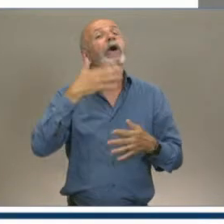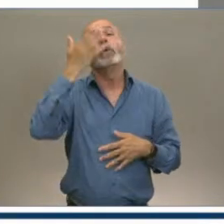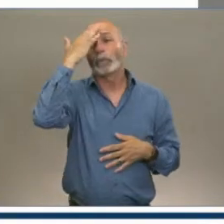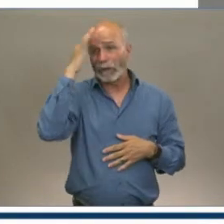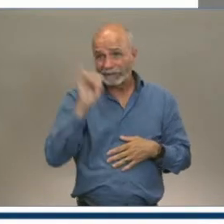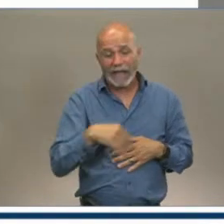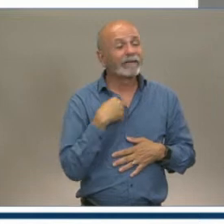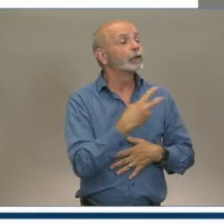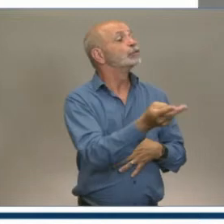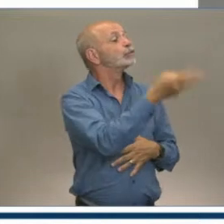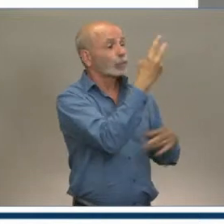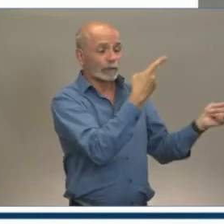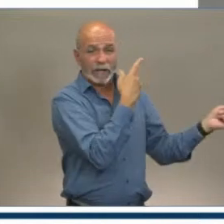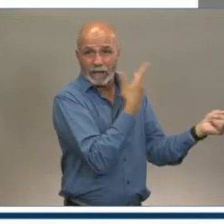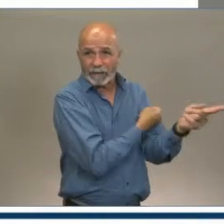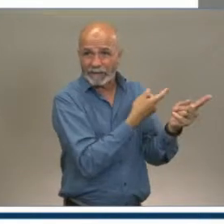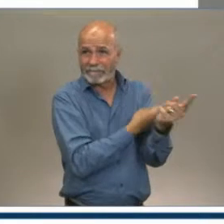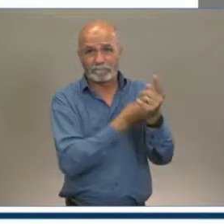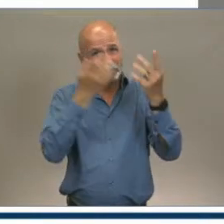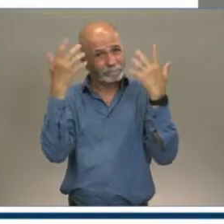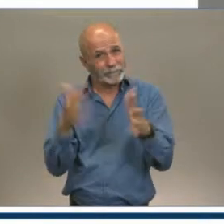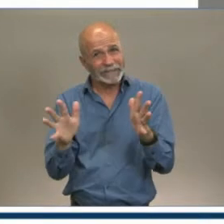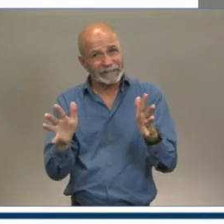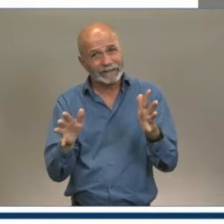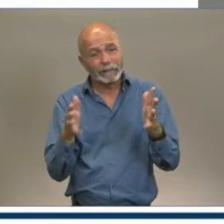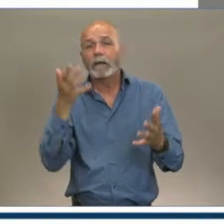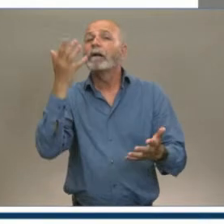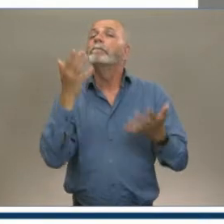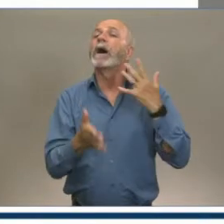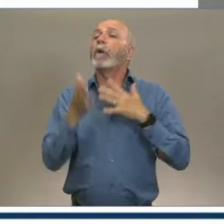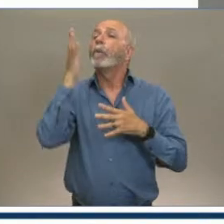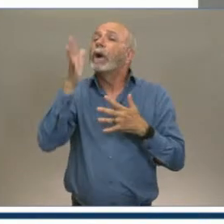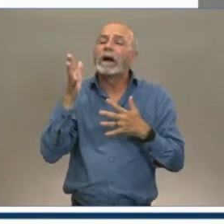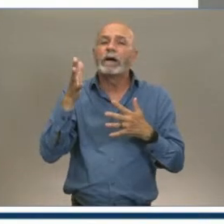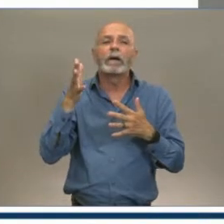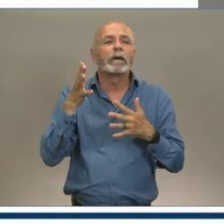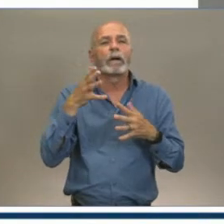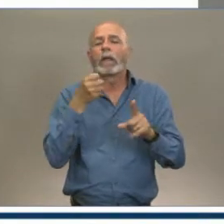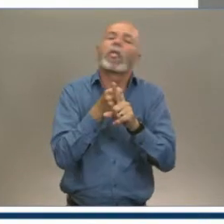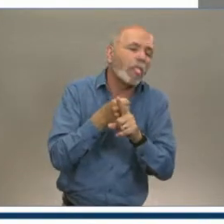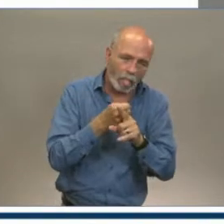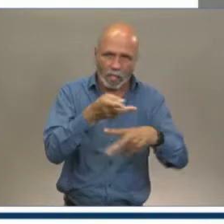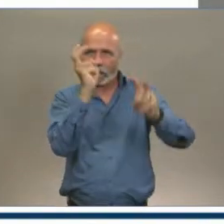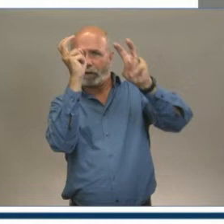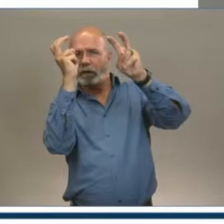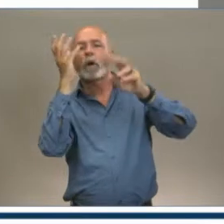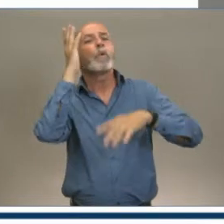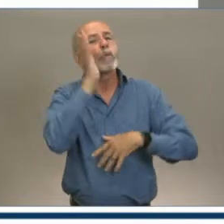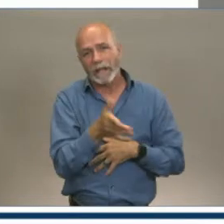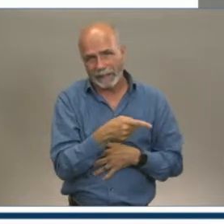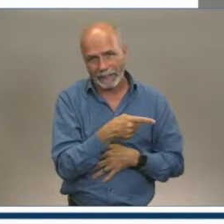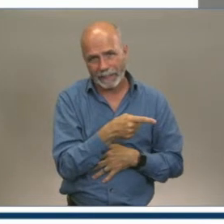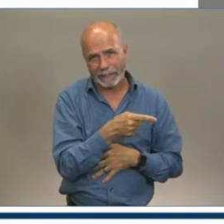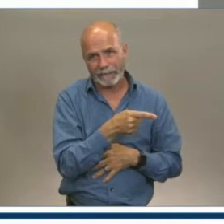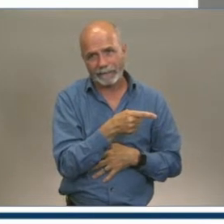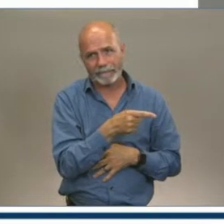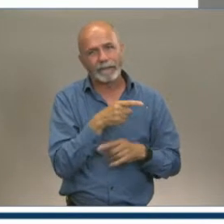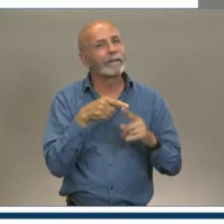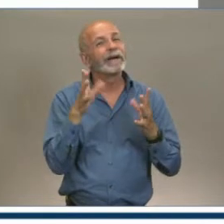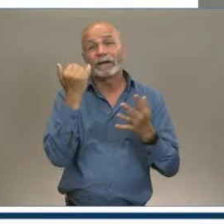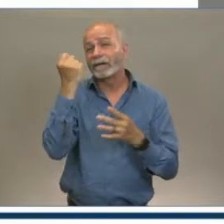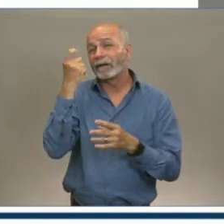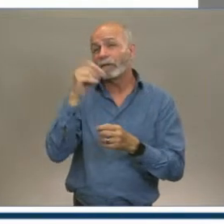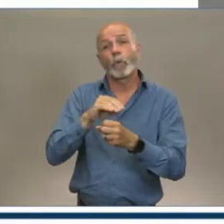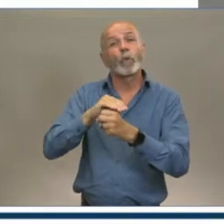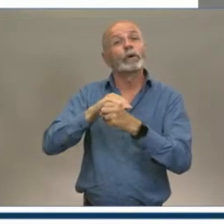most likely are going to have a suboptimal response to the vaccine. We know the impact of COVID in the long-term care sector. We don't need